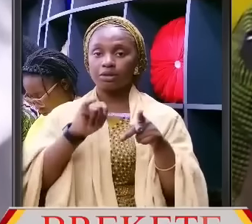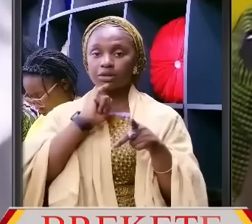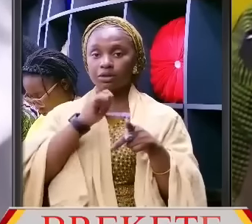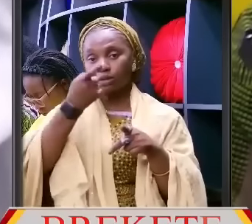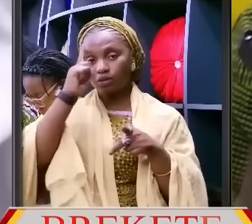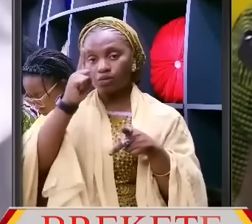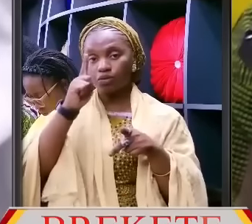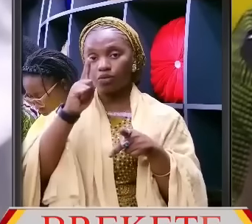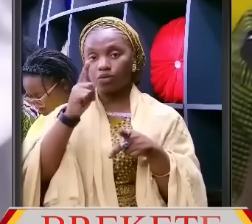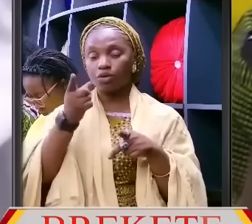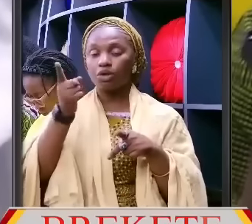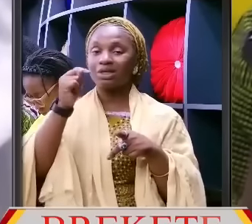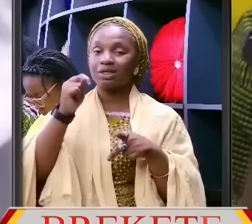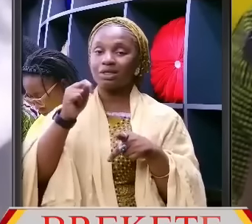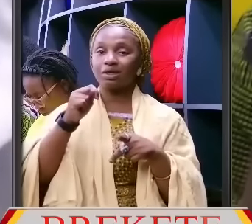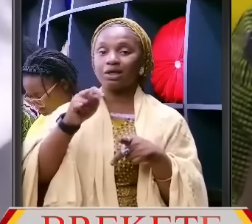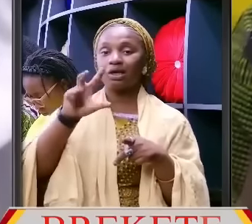the third woman.